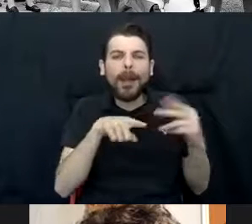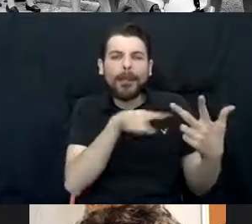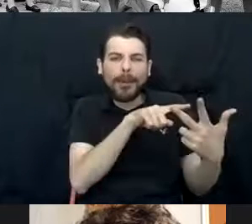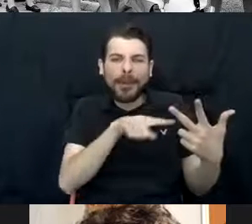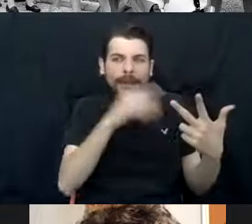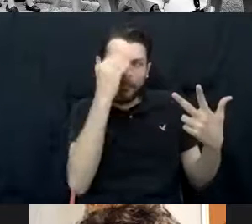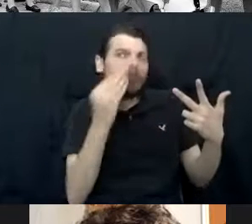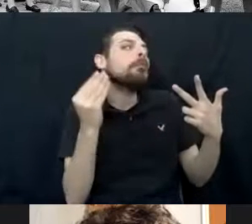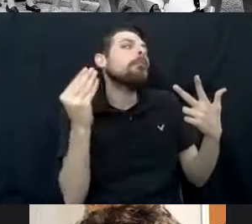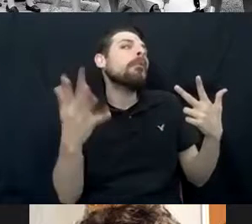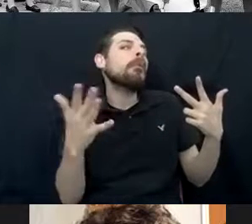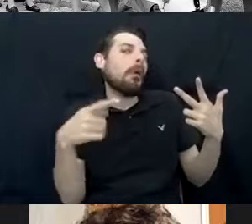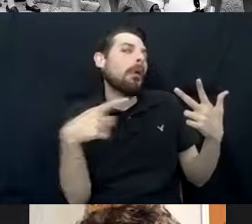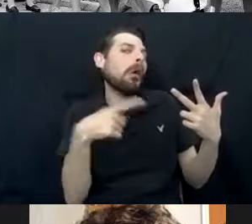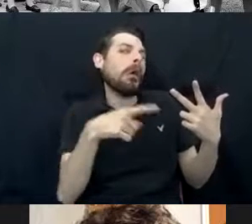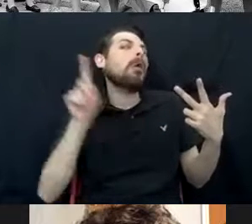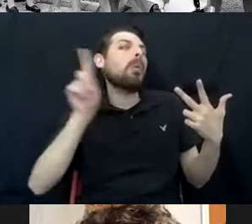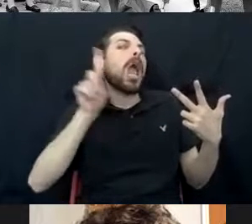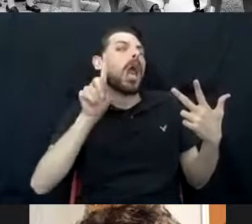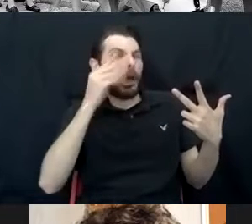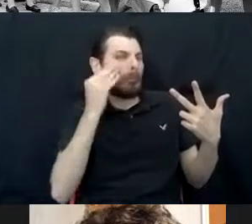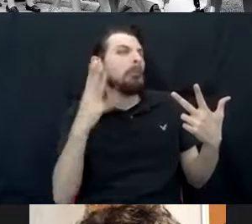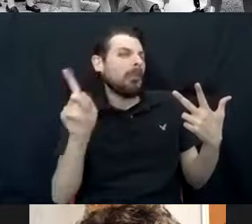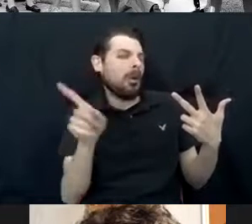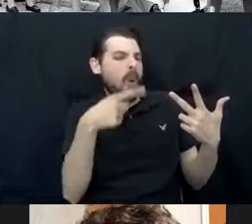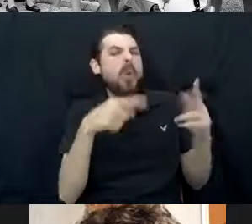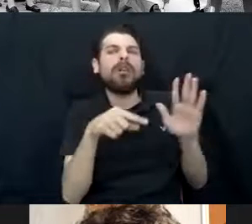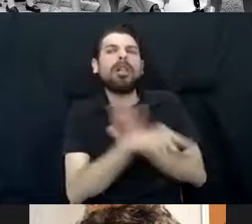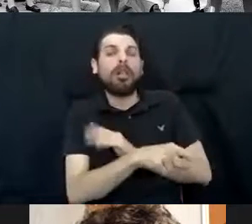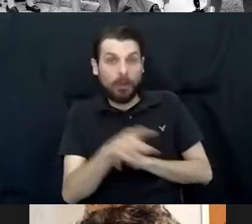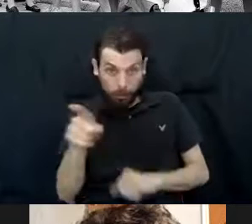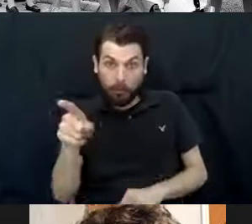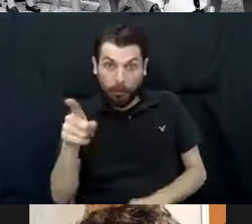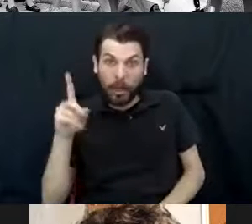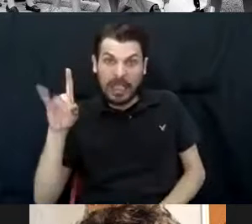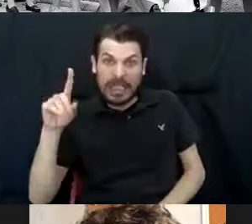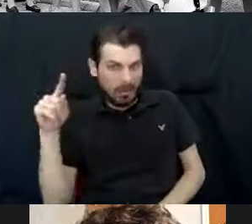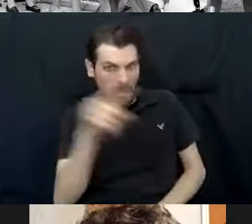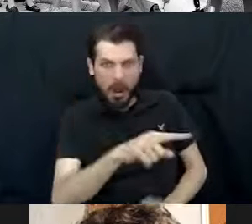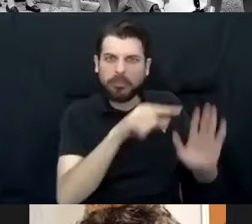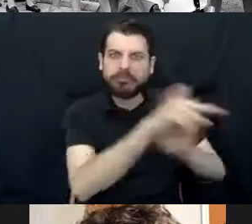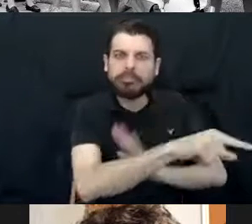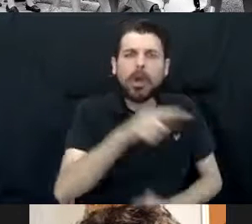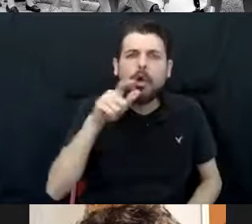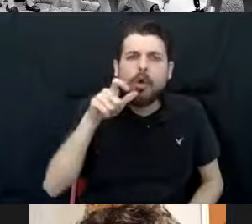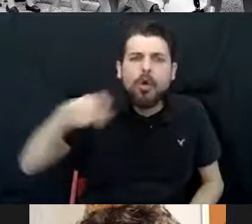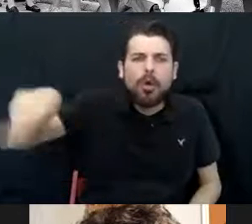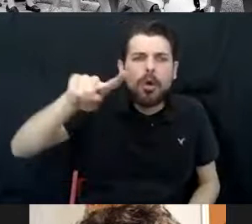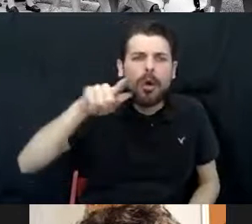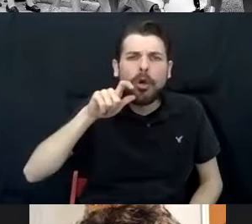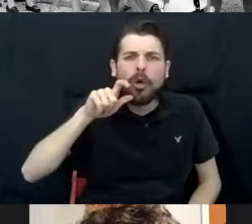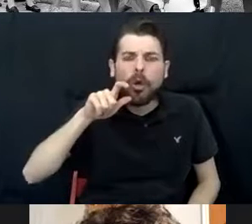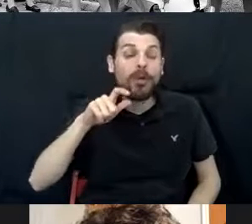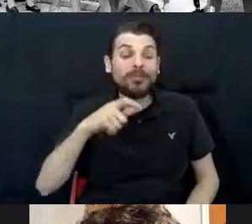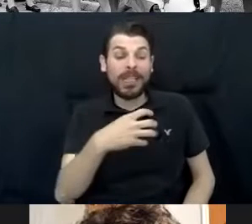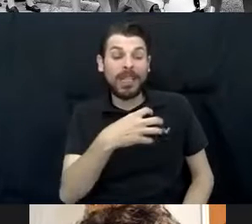They located where they were and told the murderers, who, by the way, were some of the sheriff